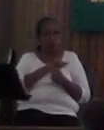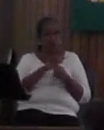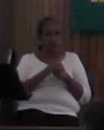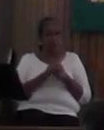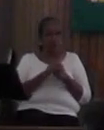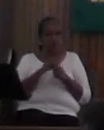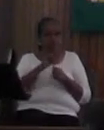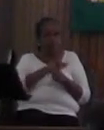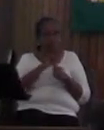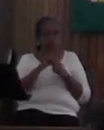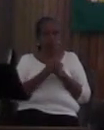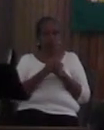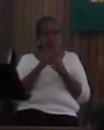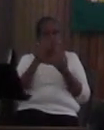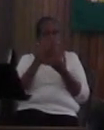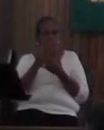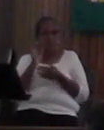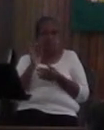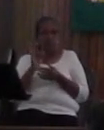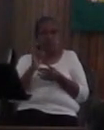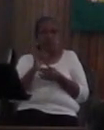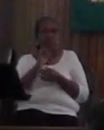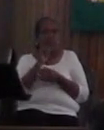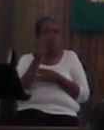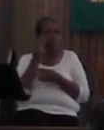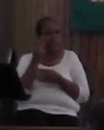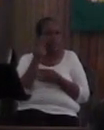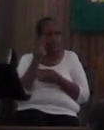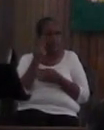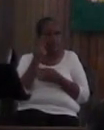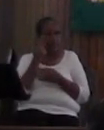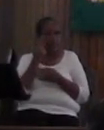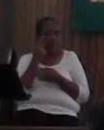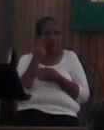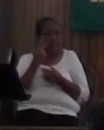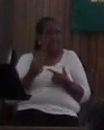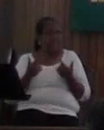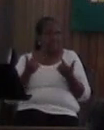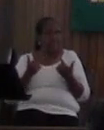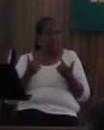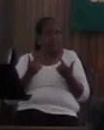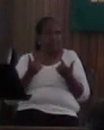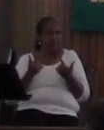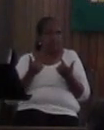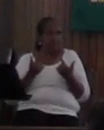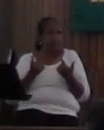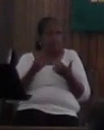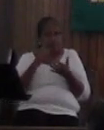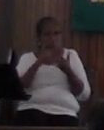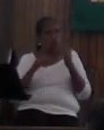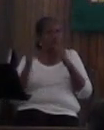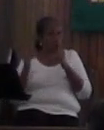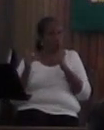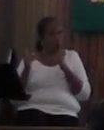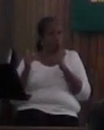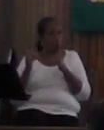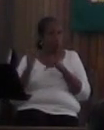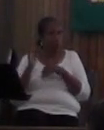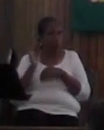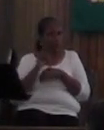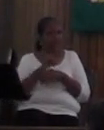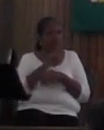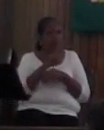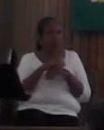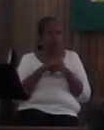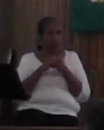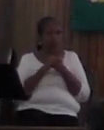the conviction that the unseen exists, that what is hoped for is real. I'm